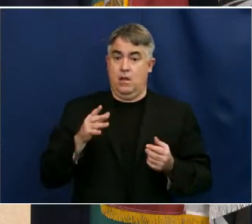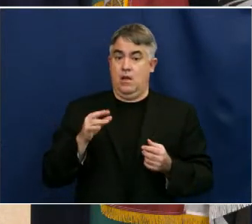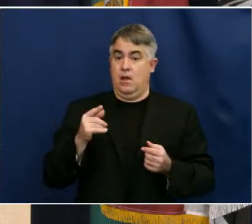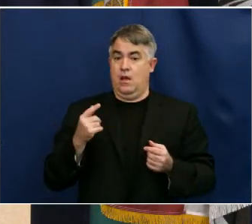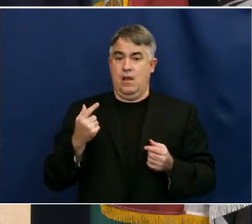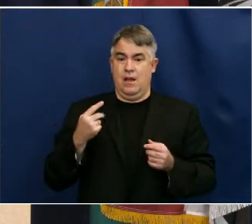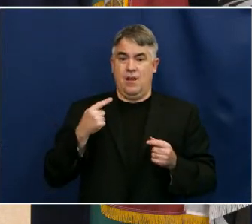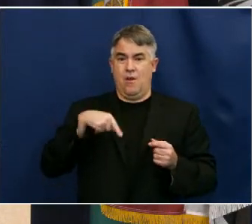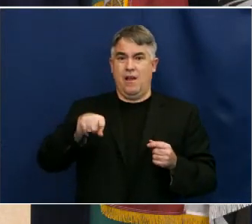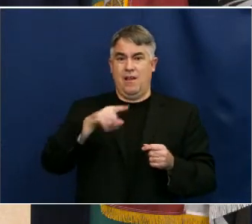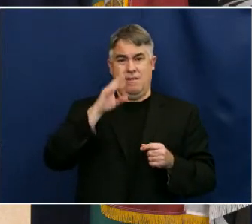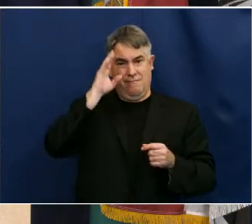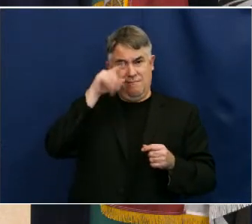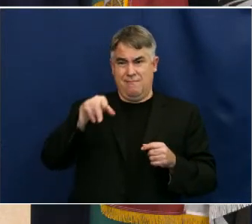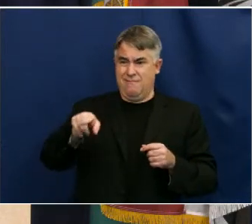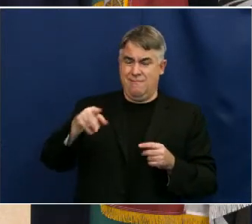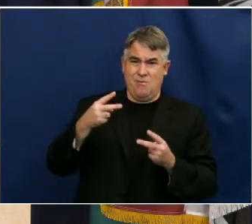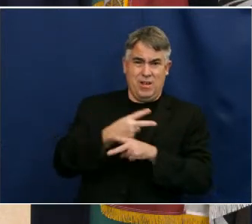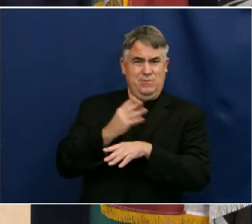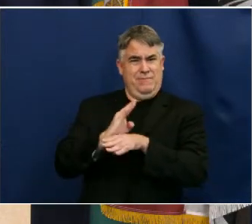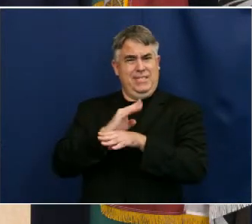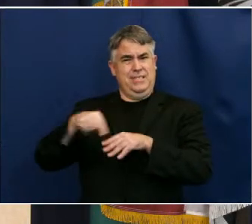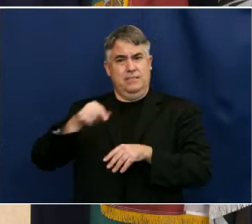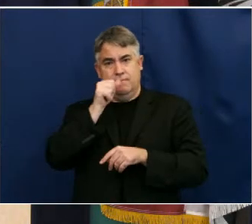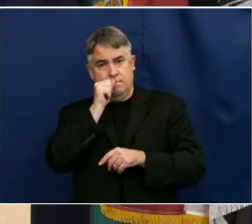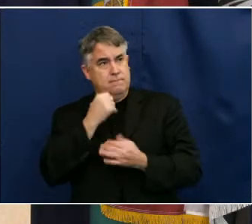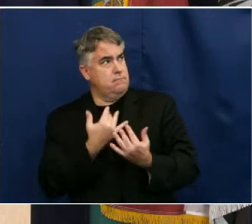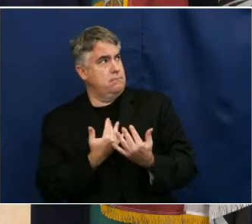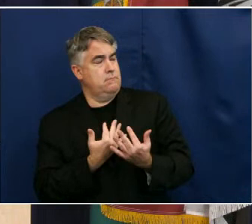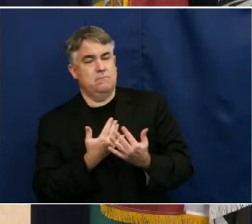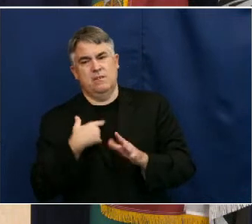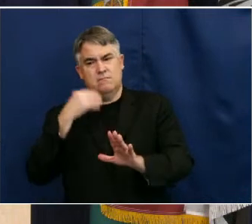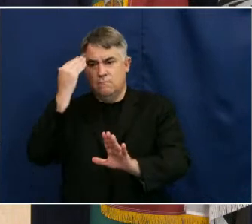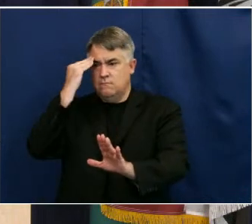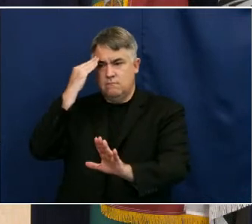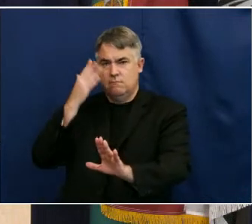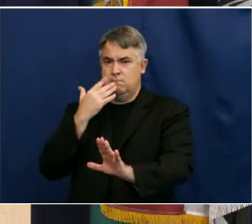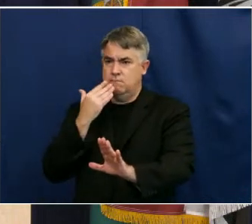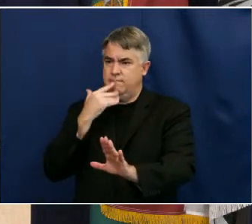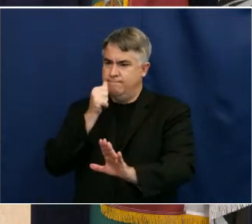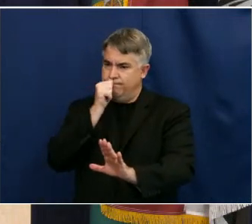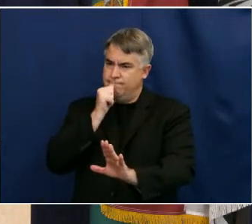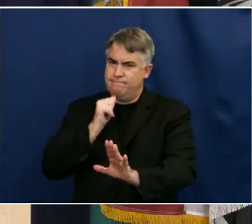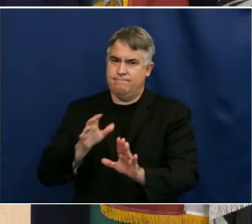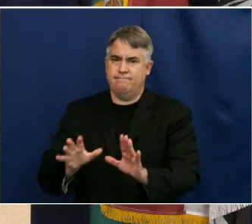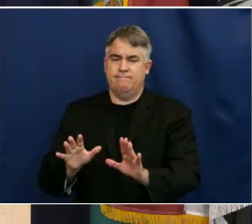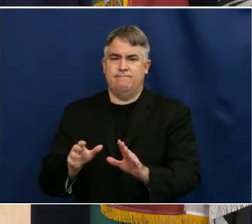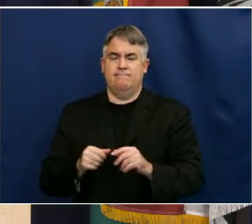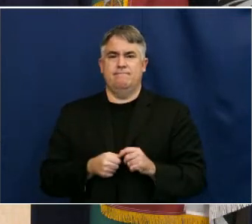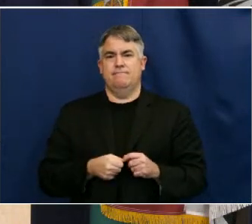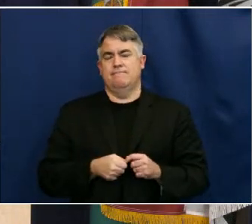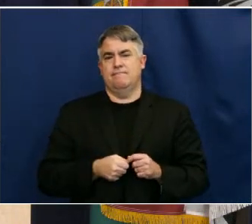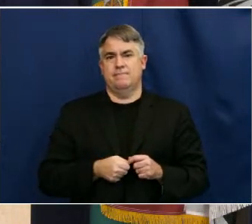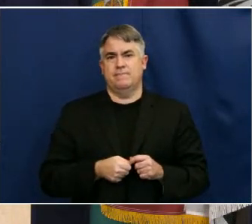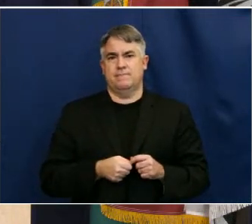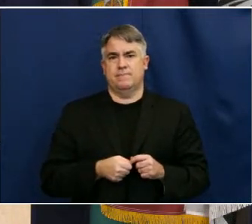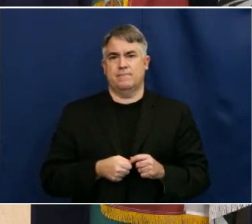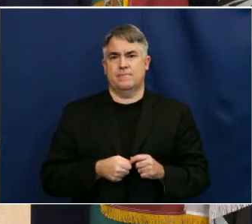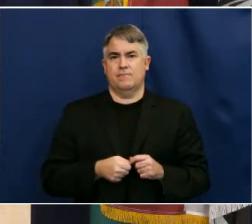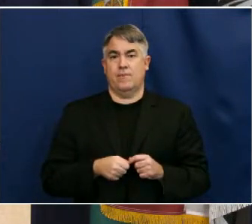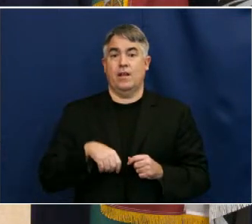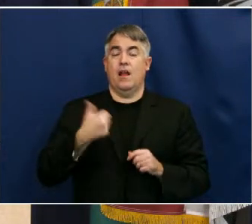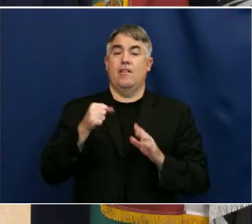been struggling. Unlike other states, though, in San Diego and California, we will not be abandoning things like utilization of